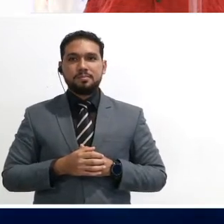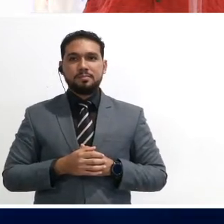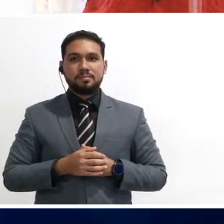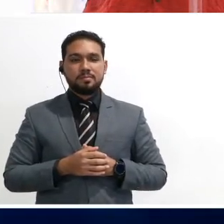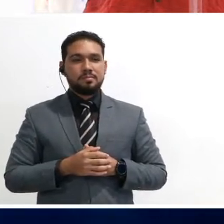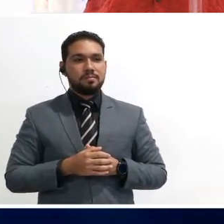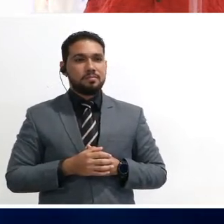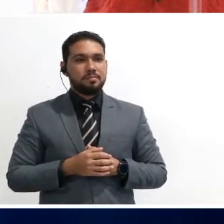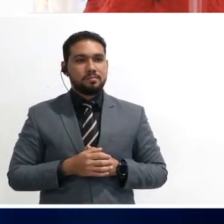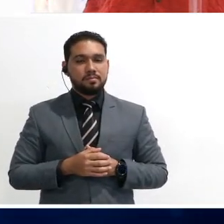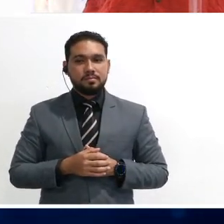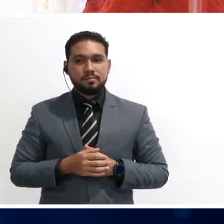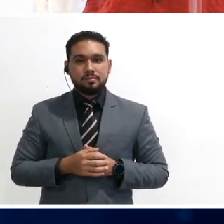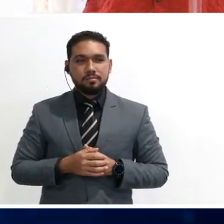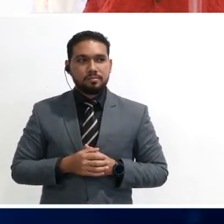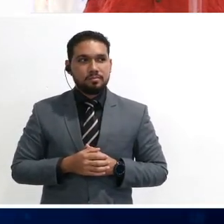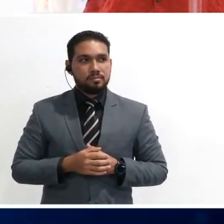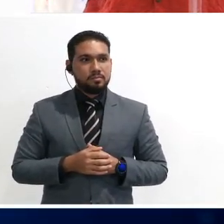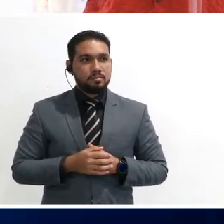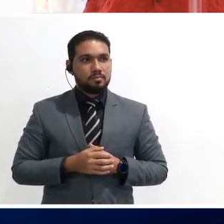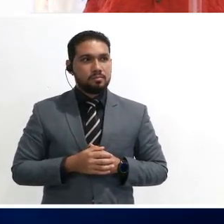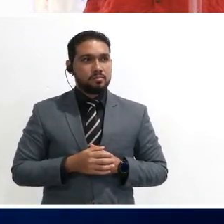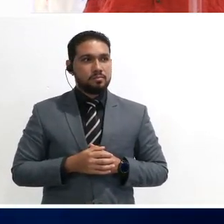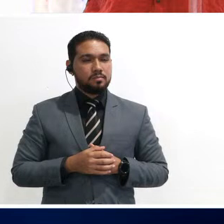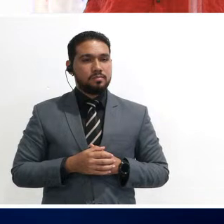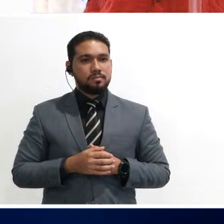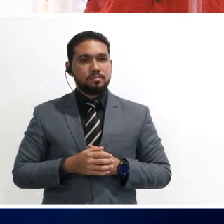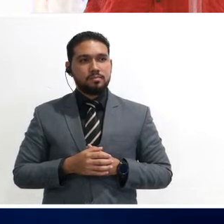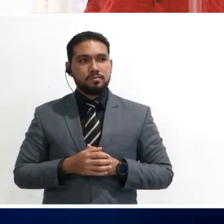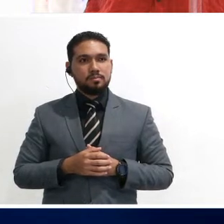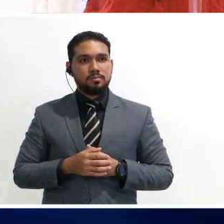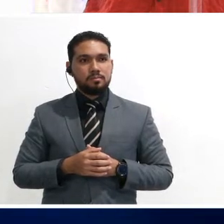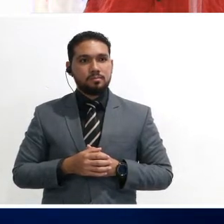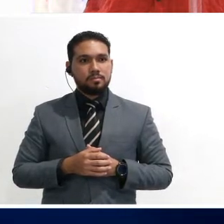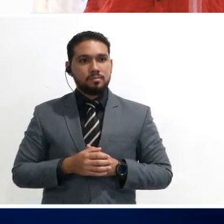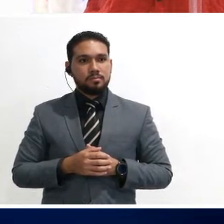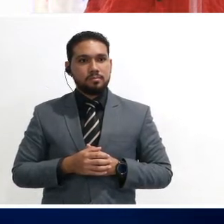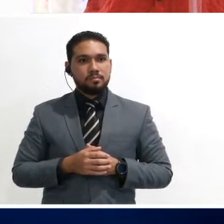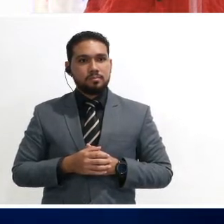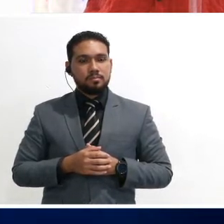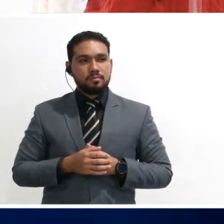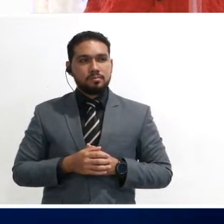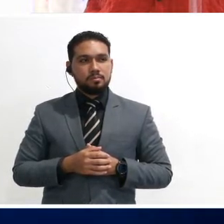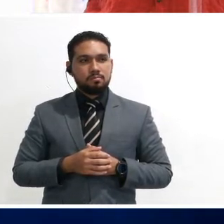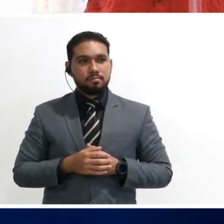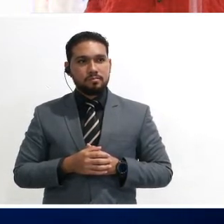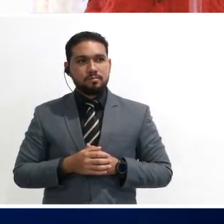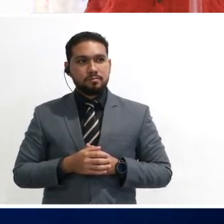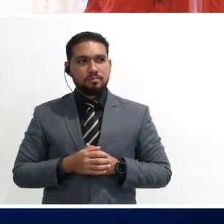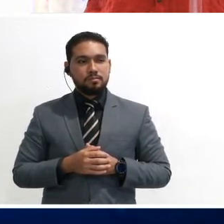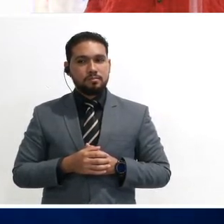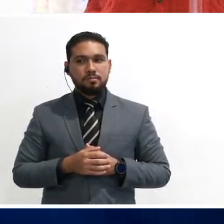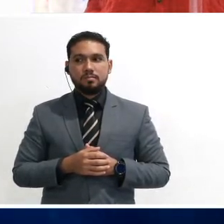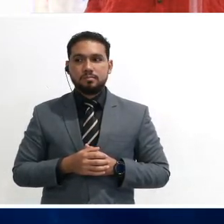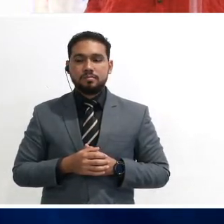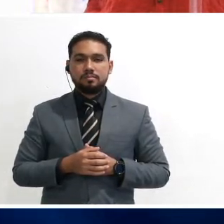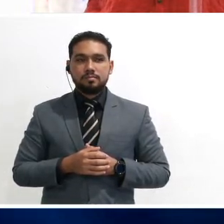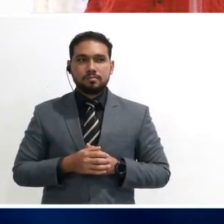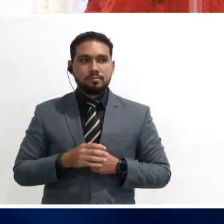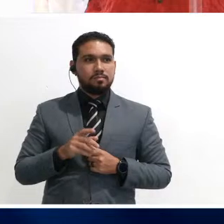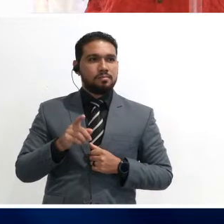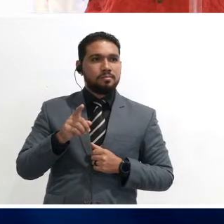And this is just a cross-section close-up of what the bump looks like on some of these Apple chips that go into